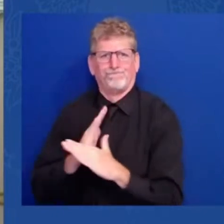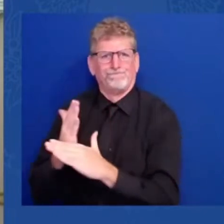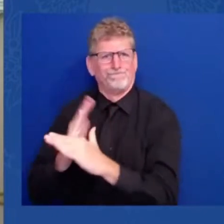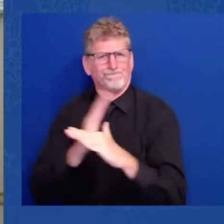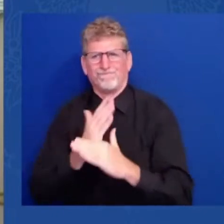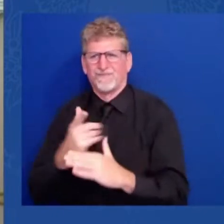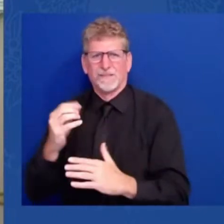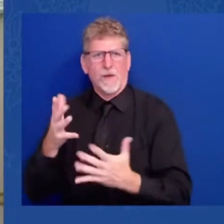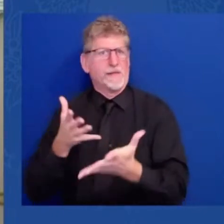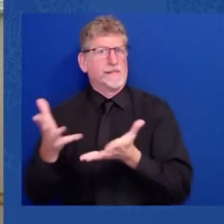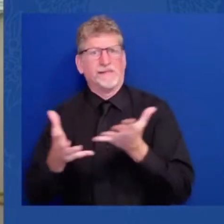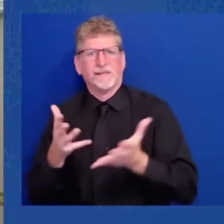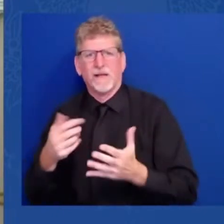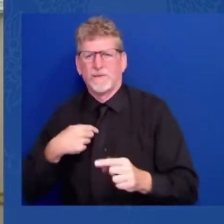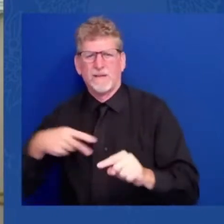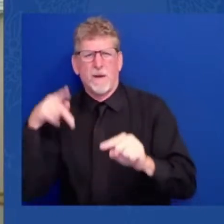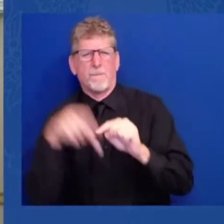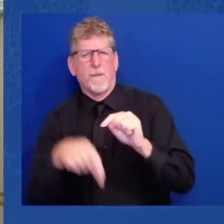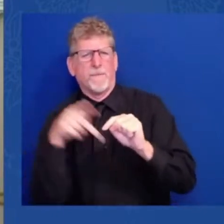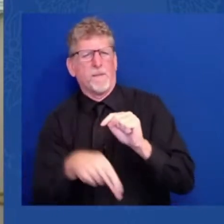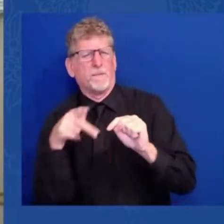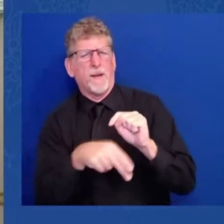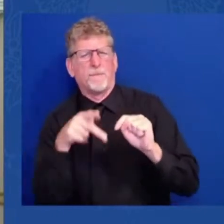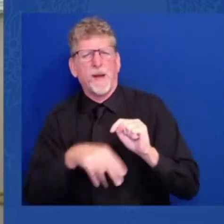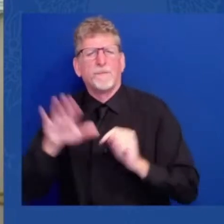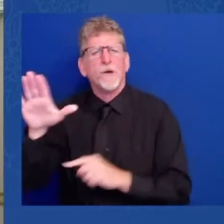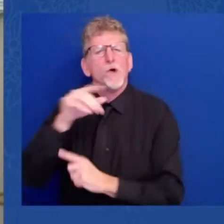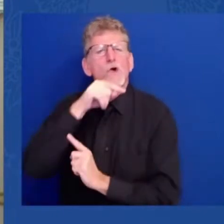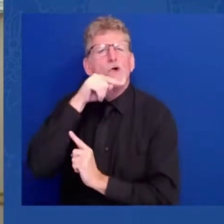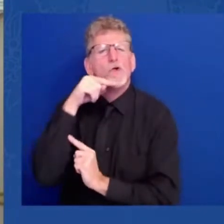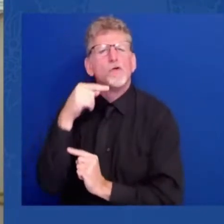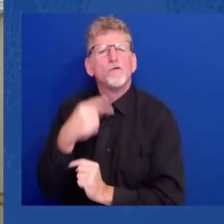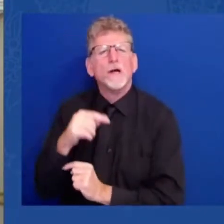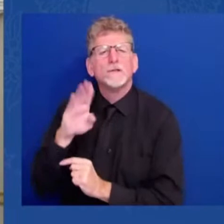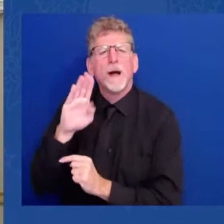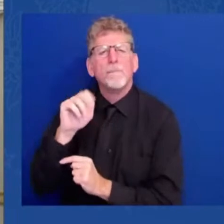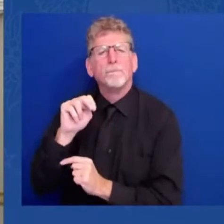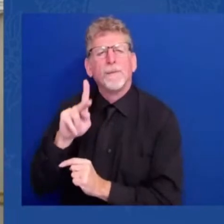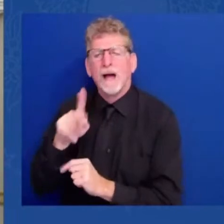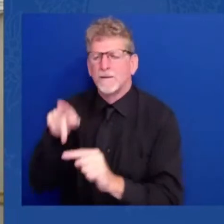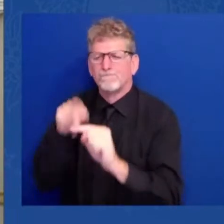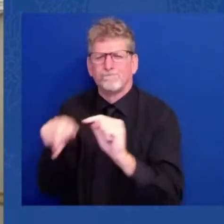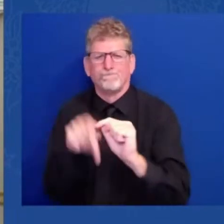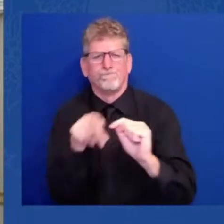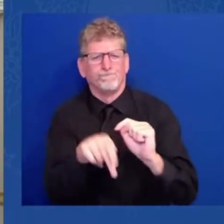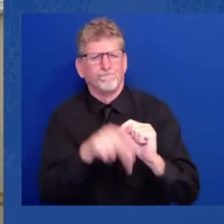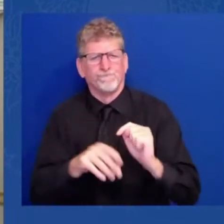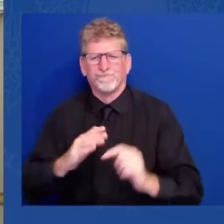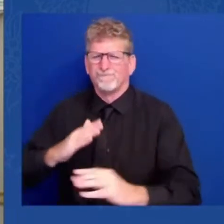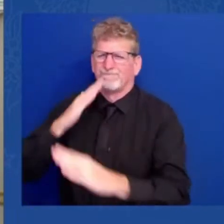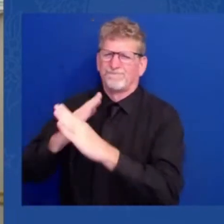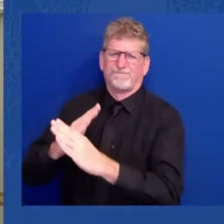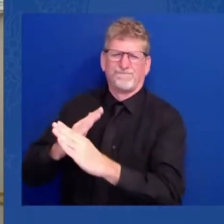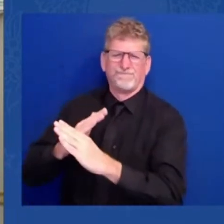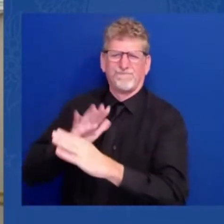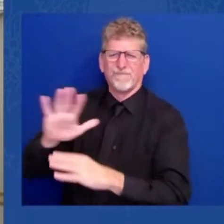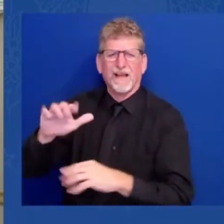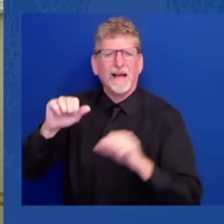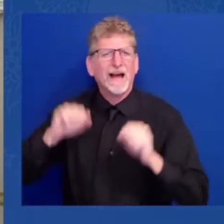business with the rest of the world. In addition, we're choking off Russia's access to technology like